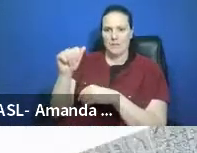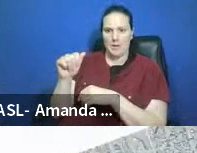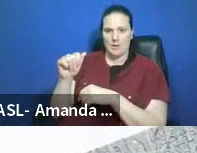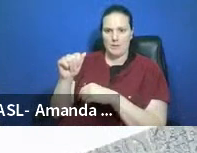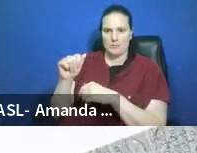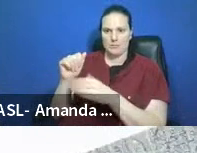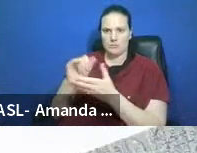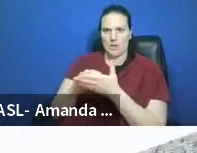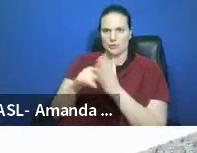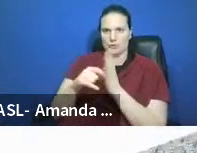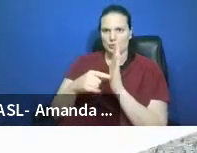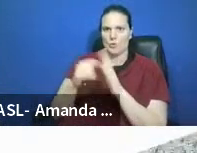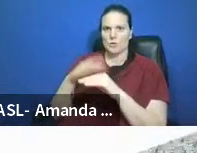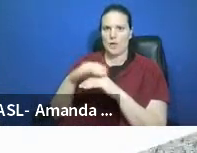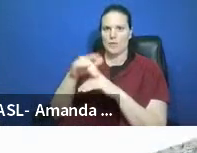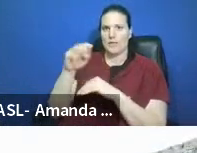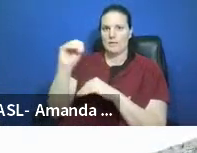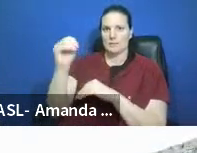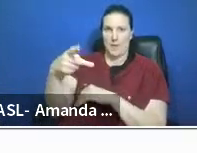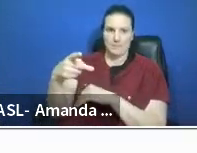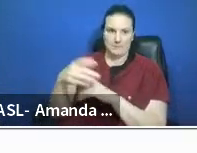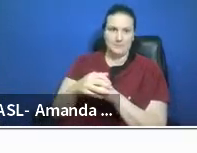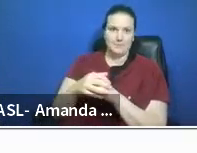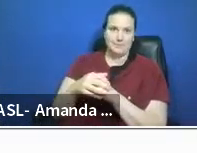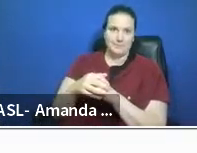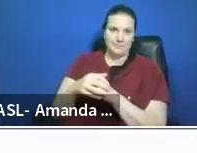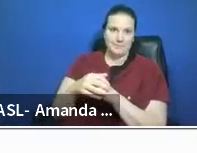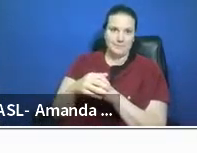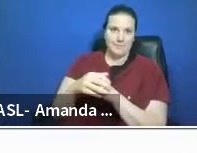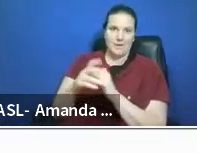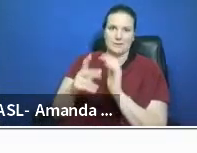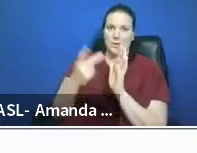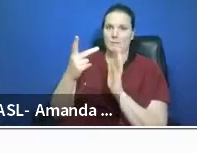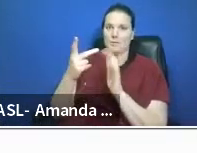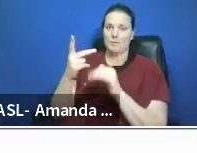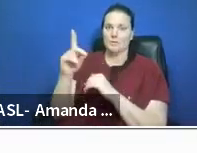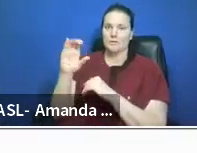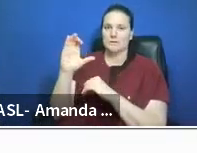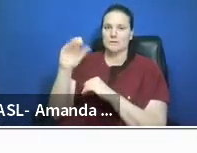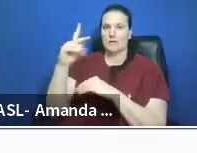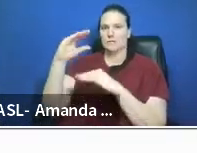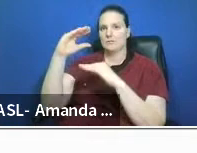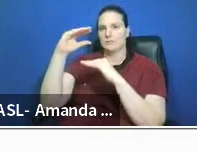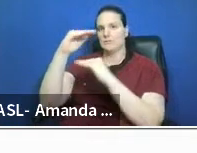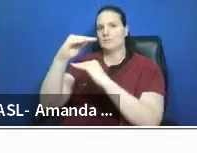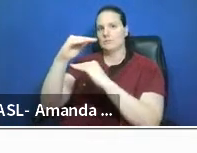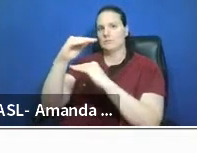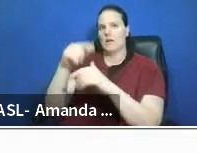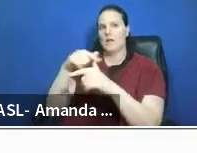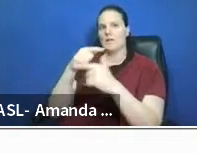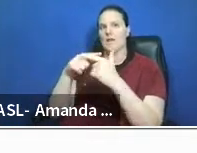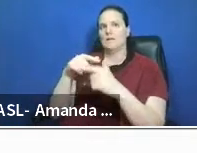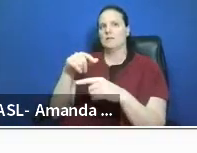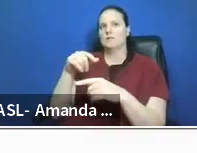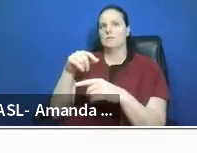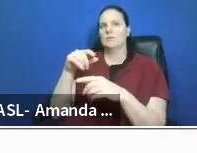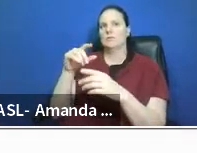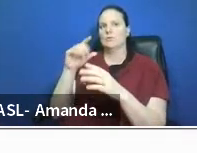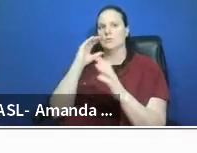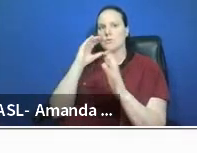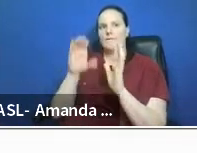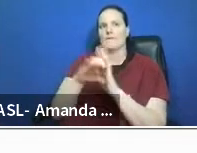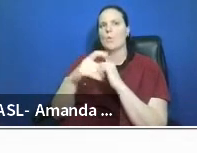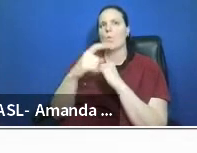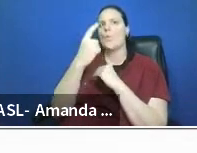shown on this roll map, again, include the double deck option, and then you see an inset graphic that shows what the single level